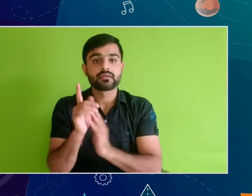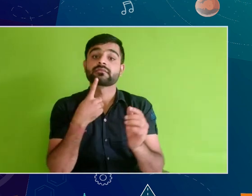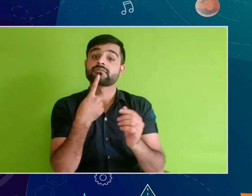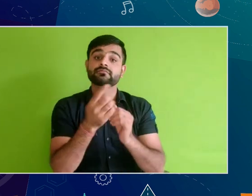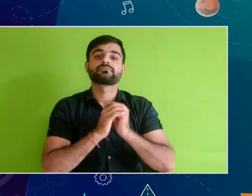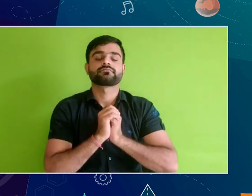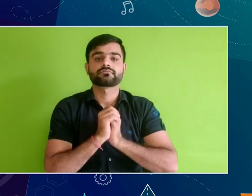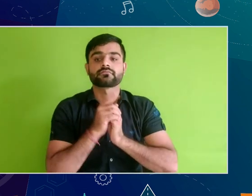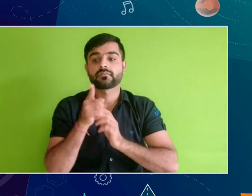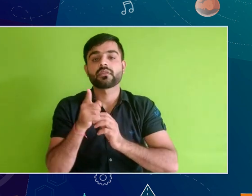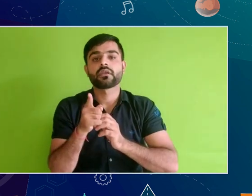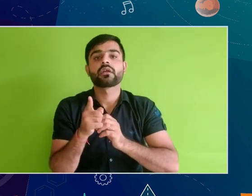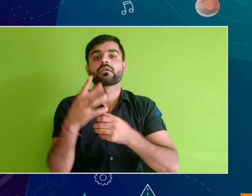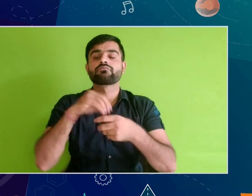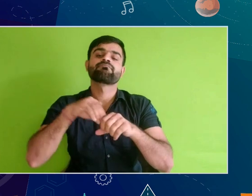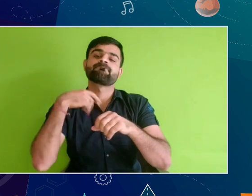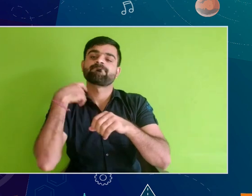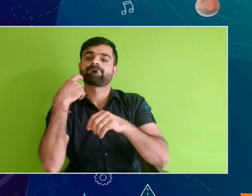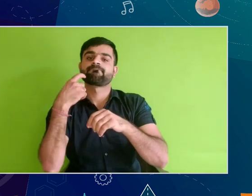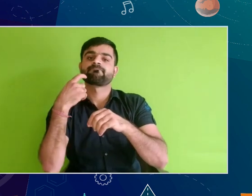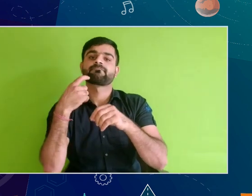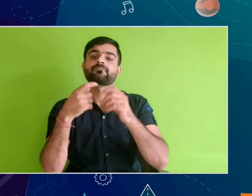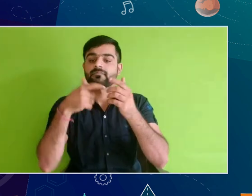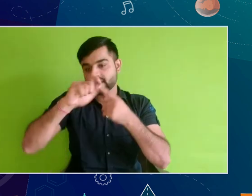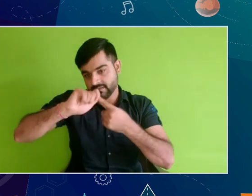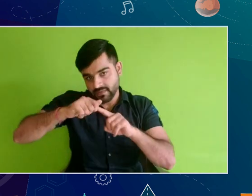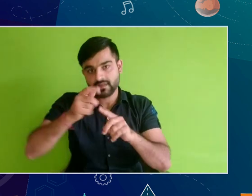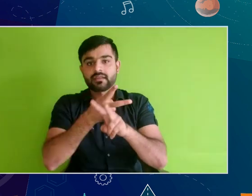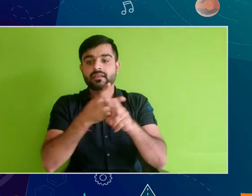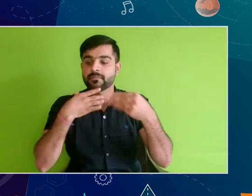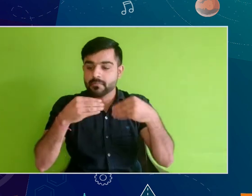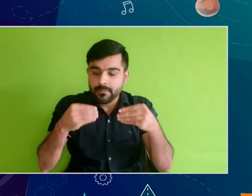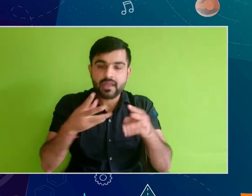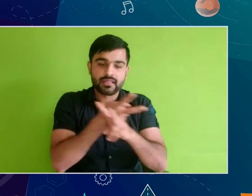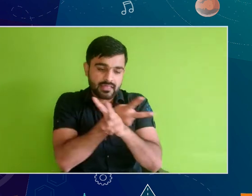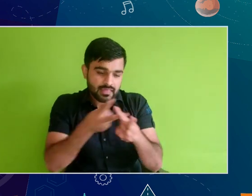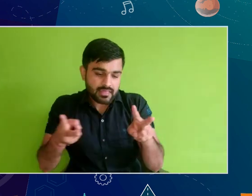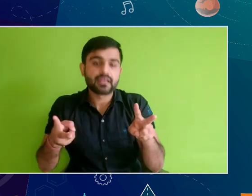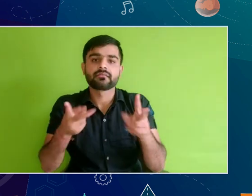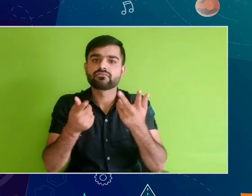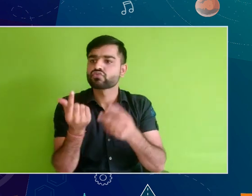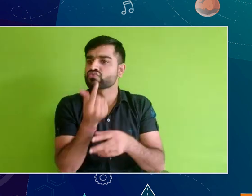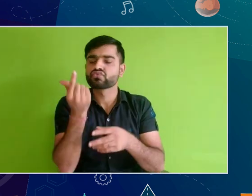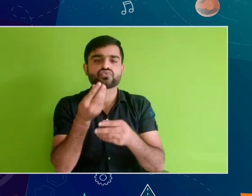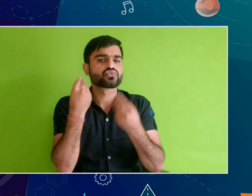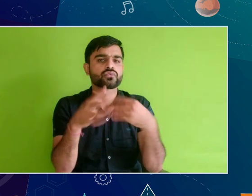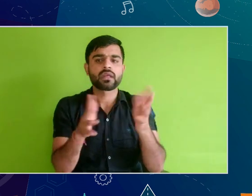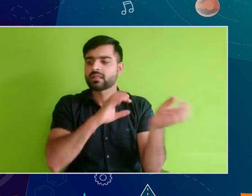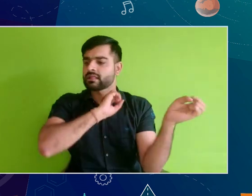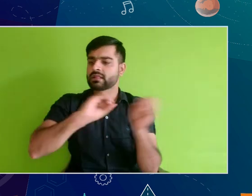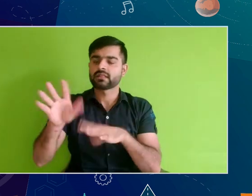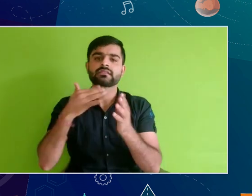are pencil shavings, the tissue papers, the foil papers, which is not useful and they throw into the